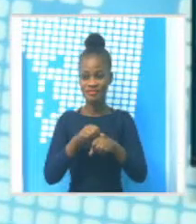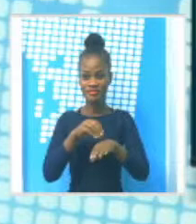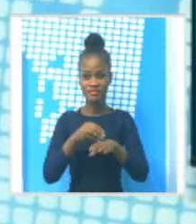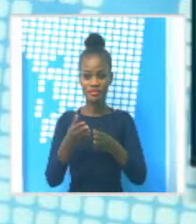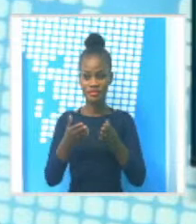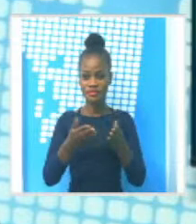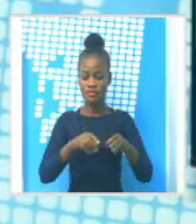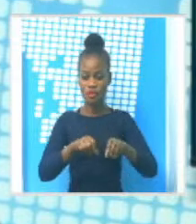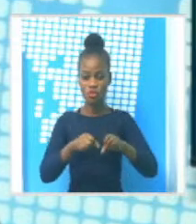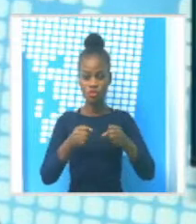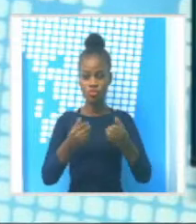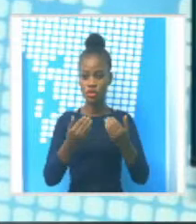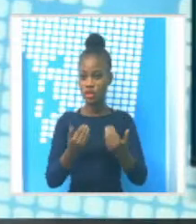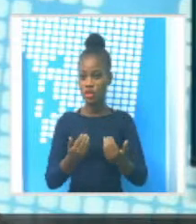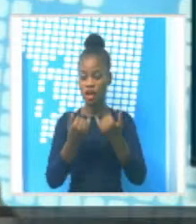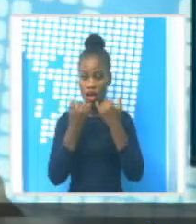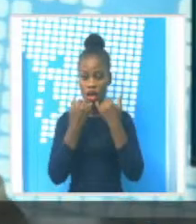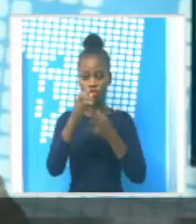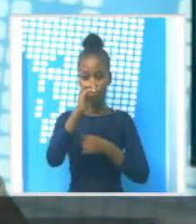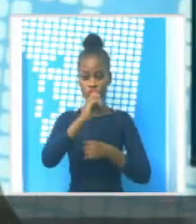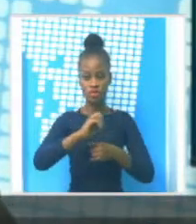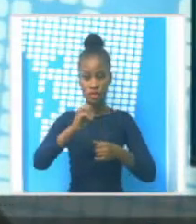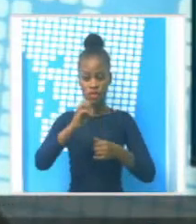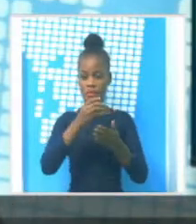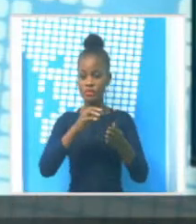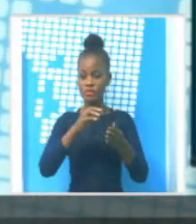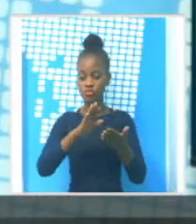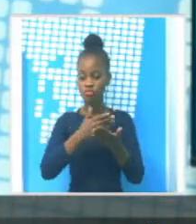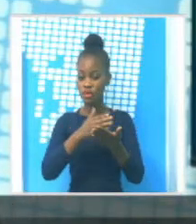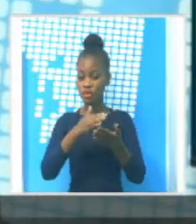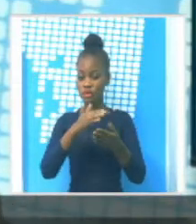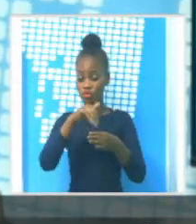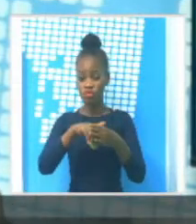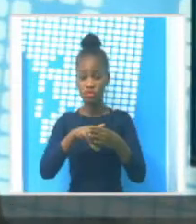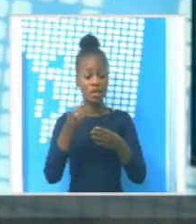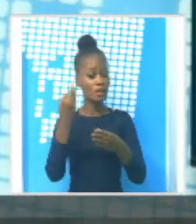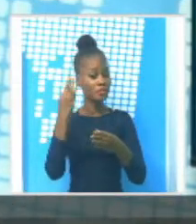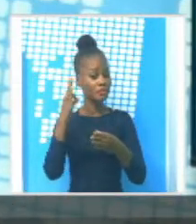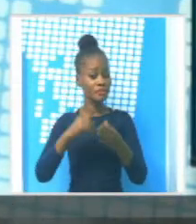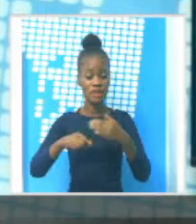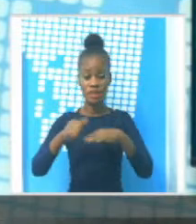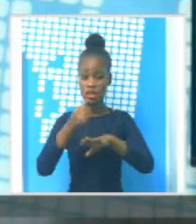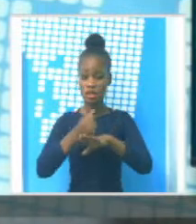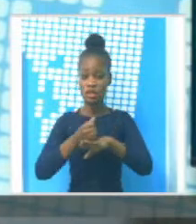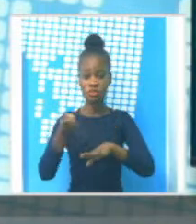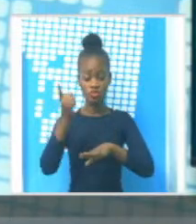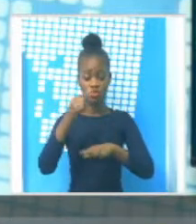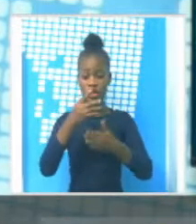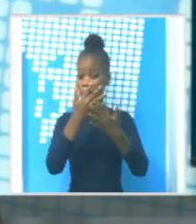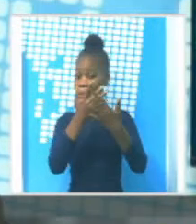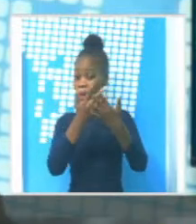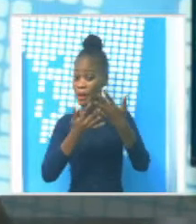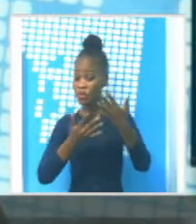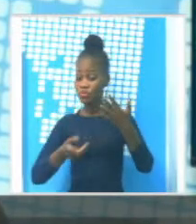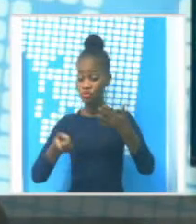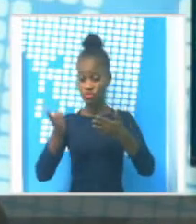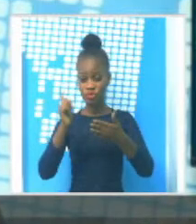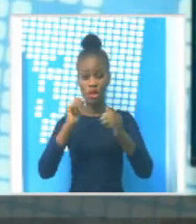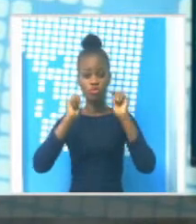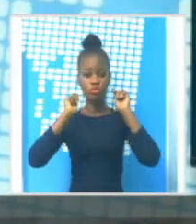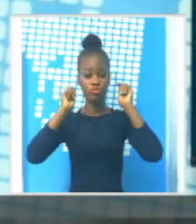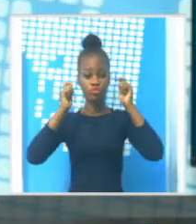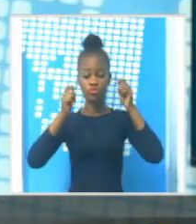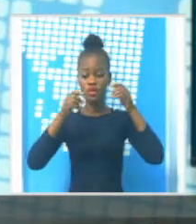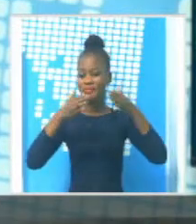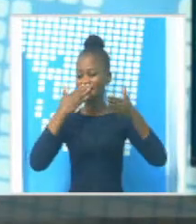back from the break. Now, we look at the organized blood donation drive. As the Uganda Free Zones Authority has sponsored a blood donation campaign, which has been